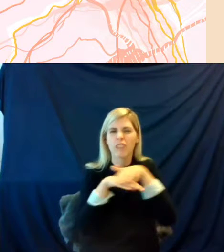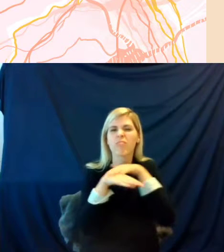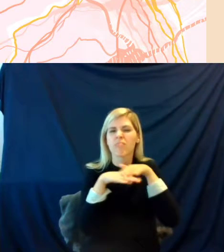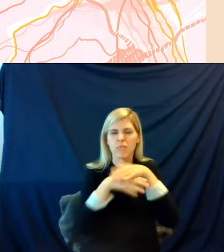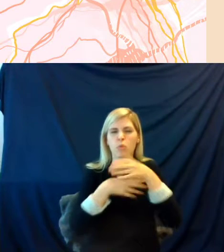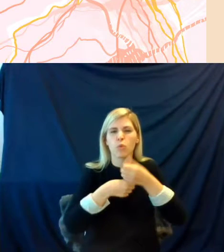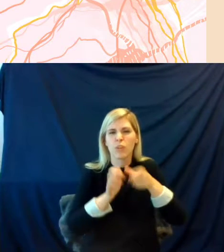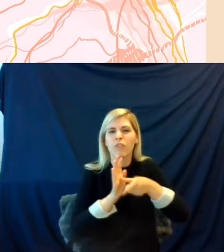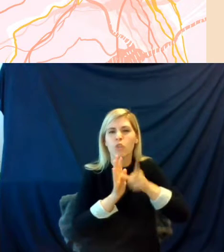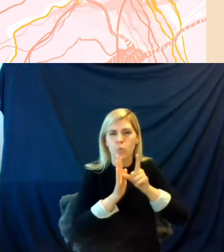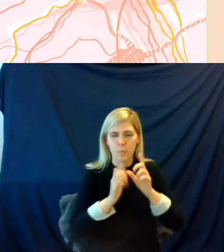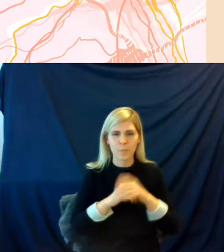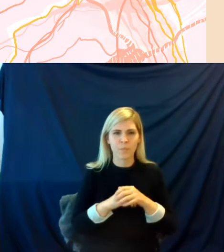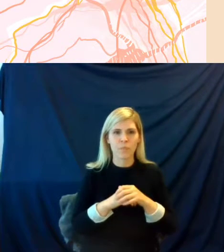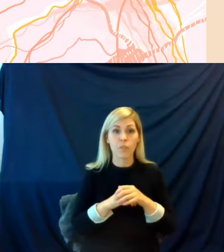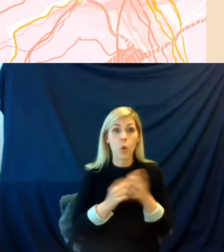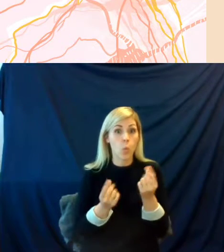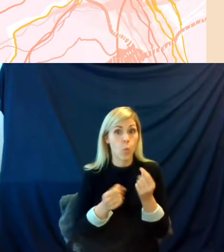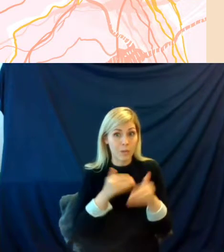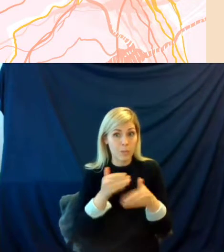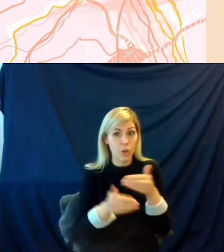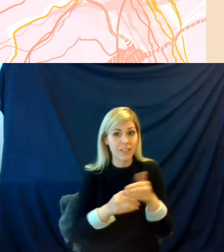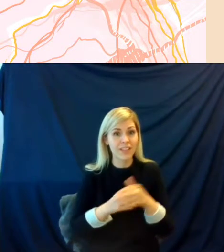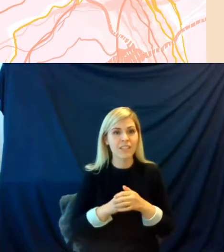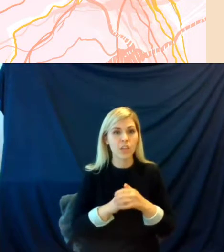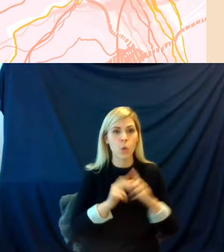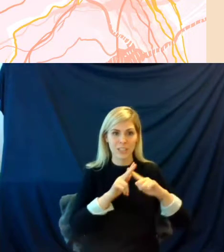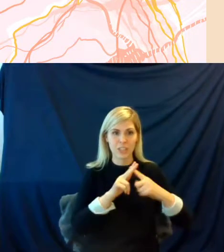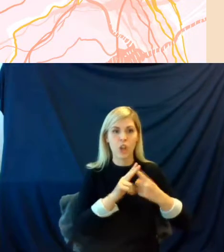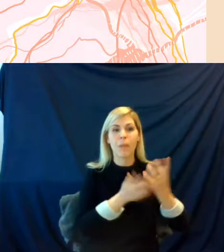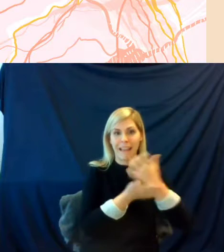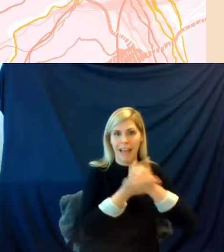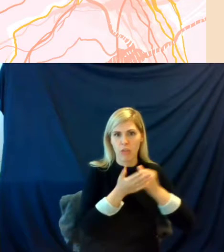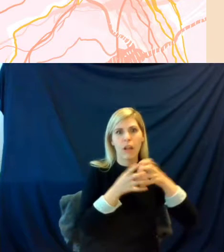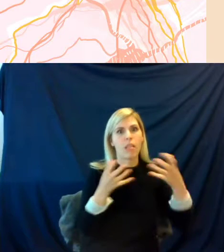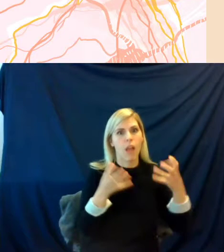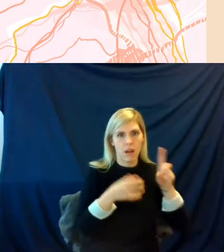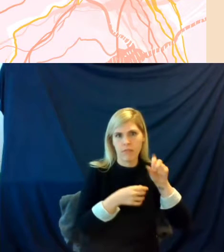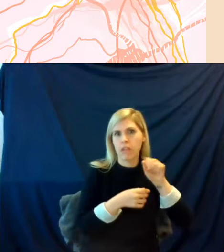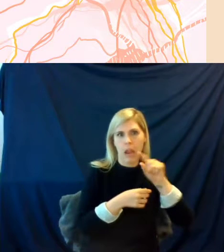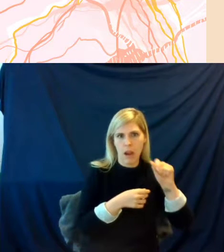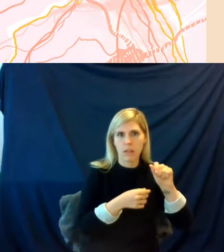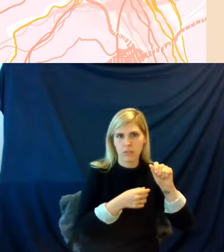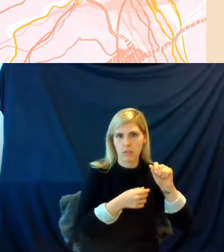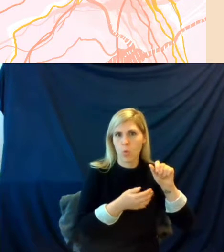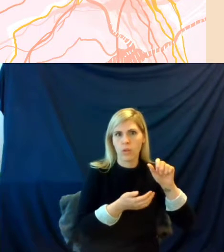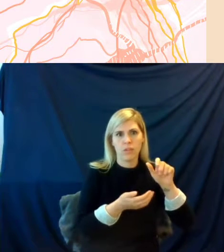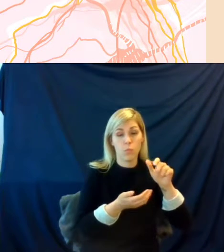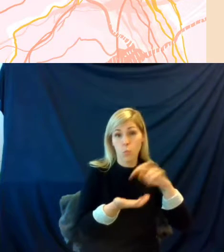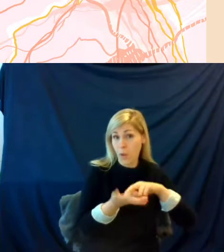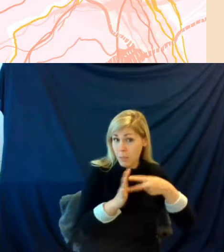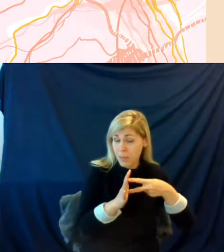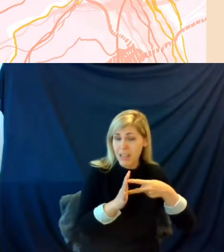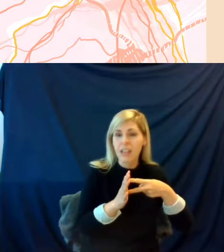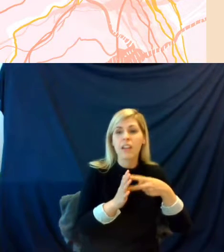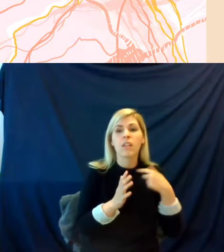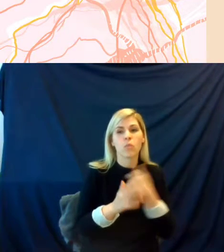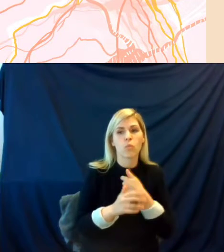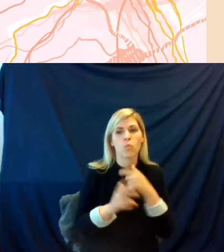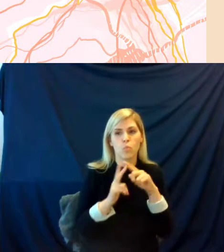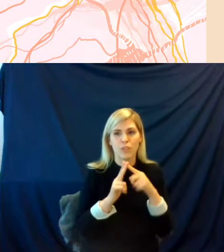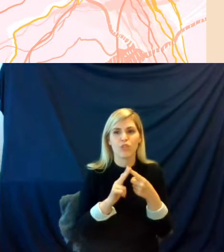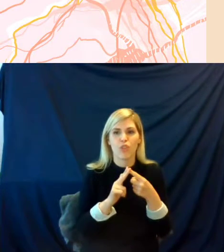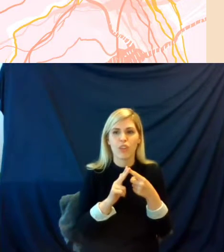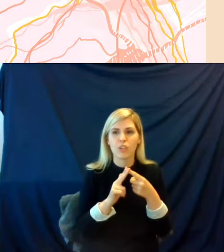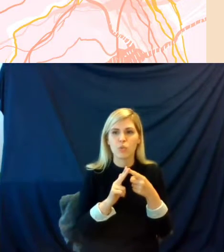level. And the process that we underwent was we started by gathering a ton of data. And so what I mean by that is we